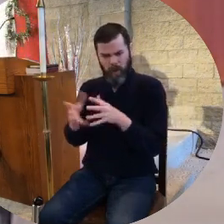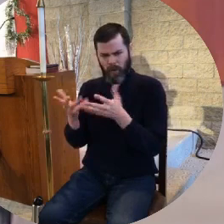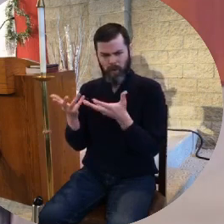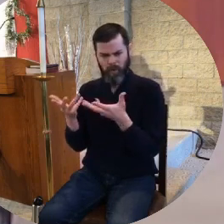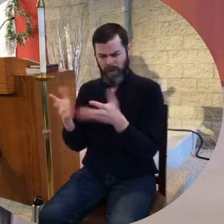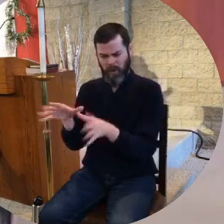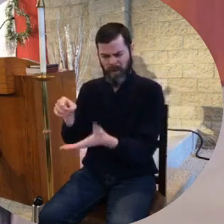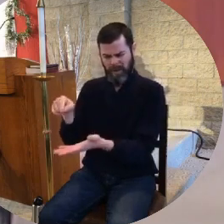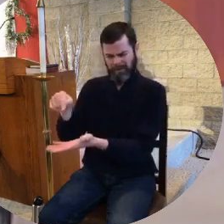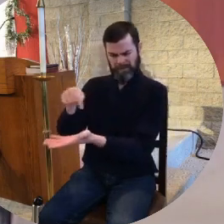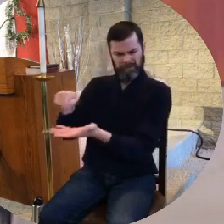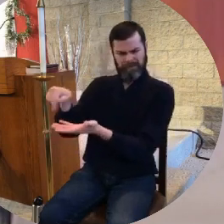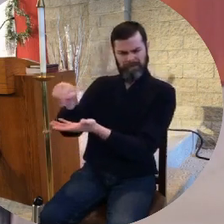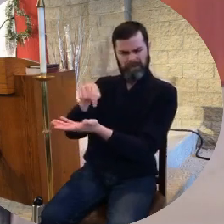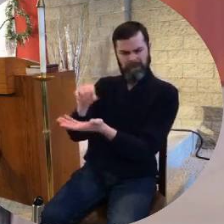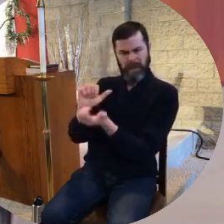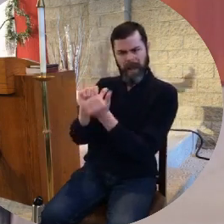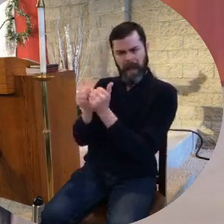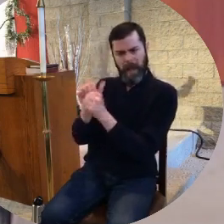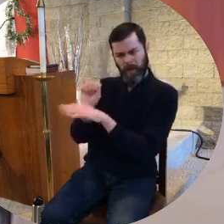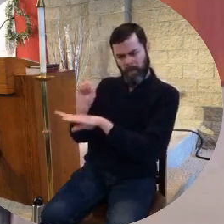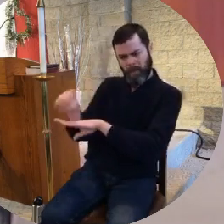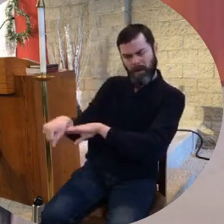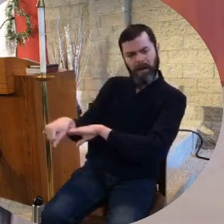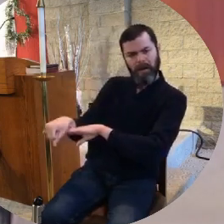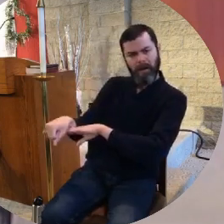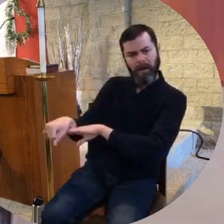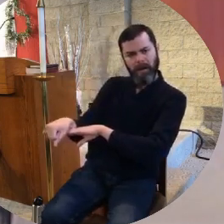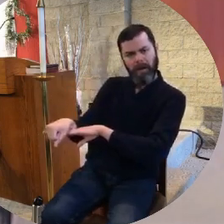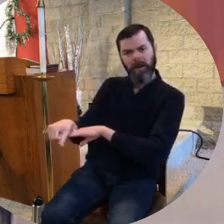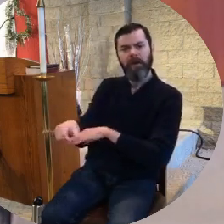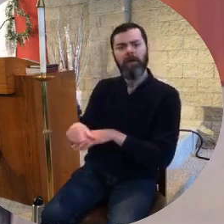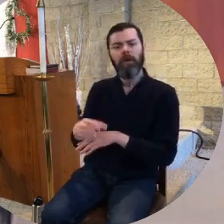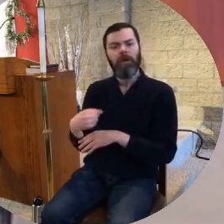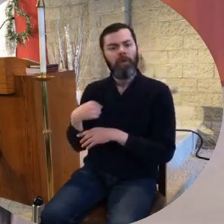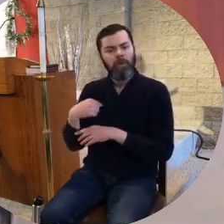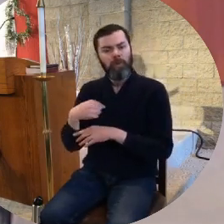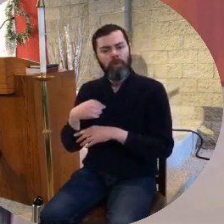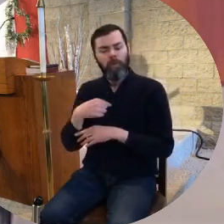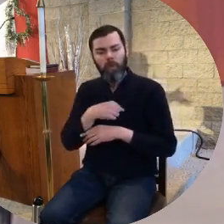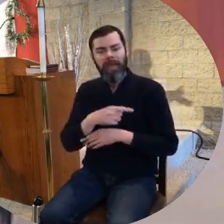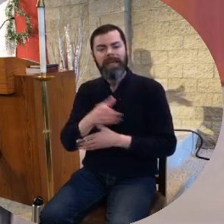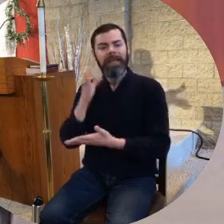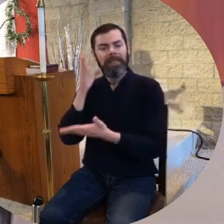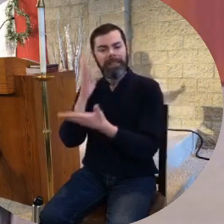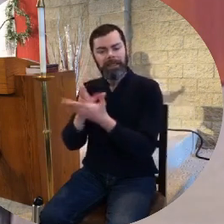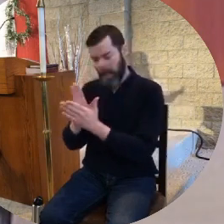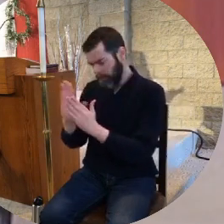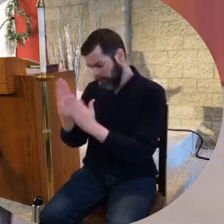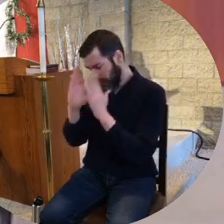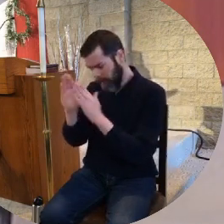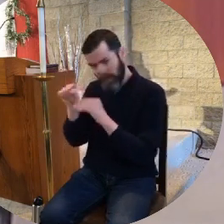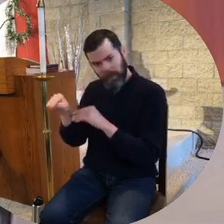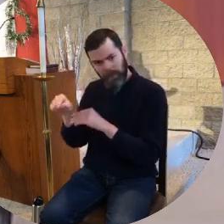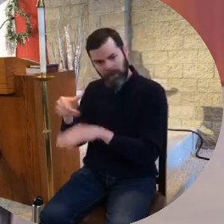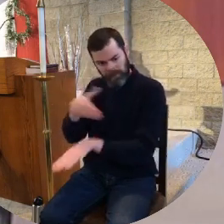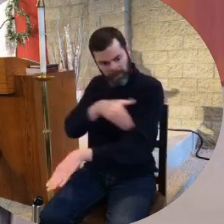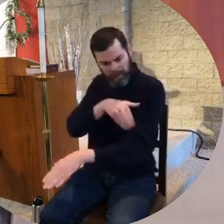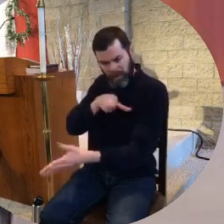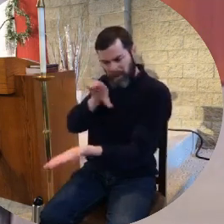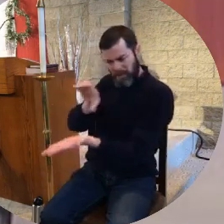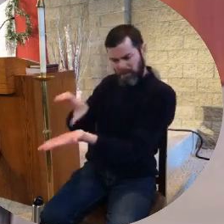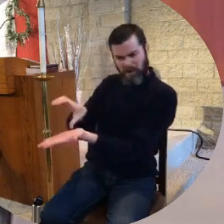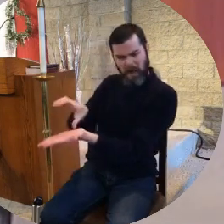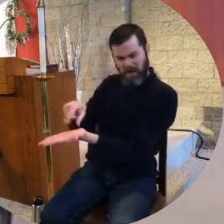our life? We stop giving attention to it. We stop putting our power in it.